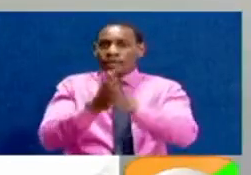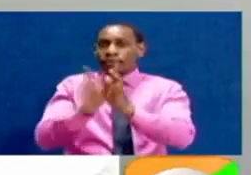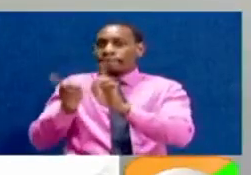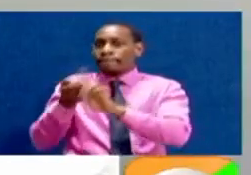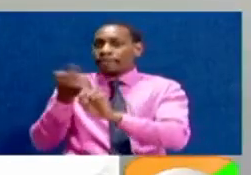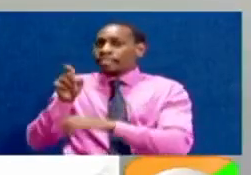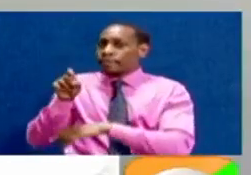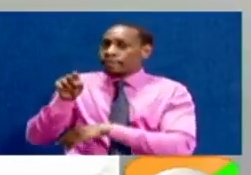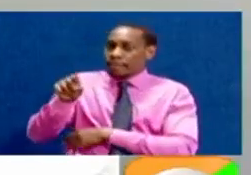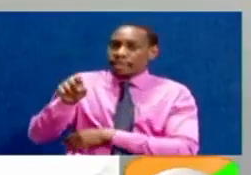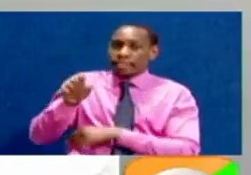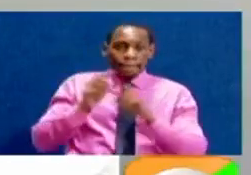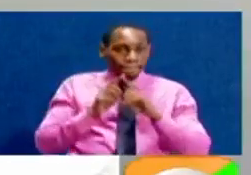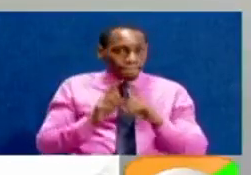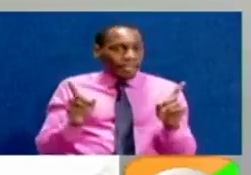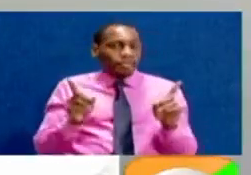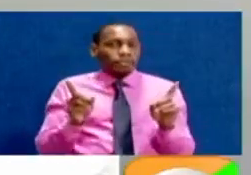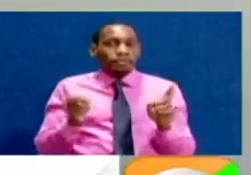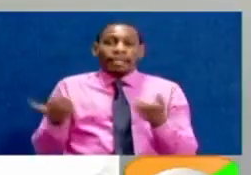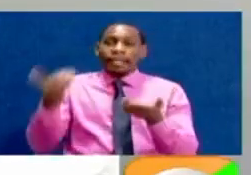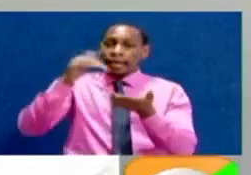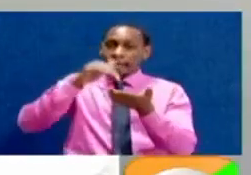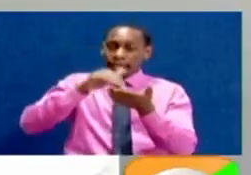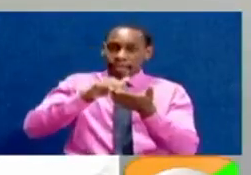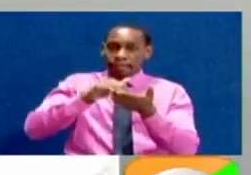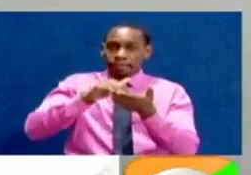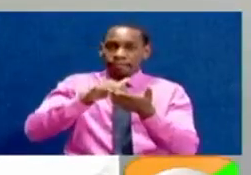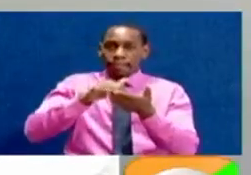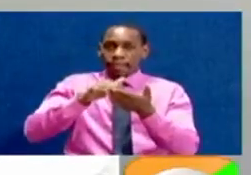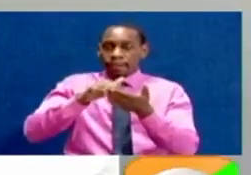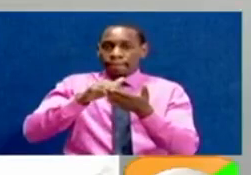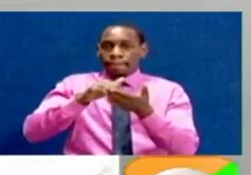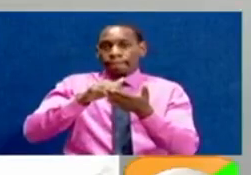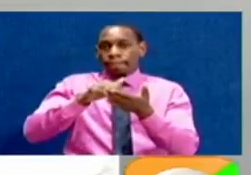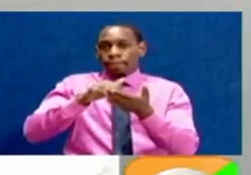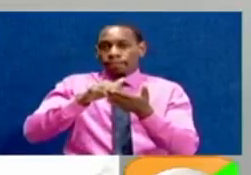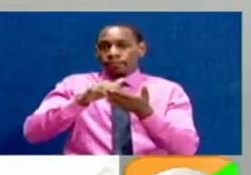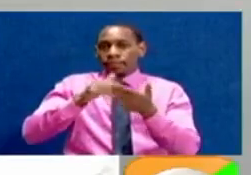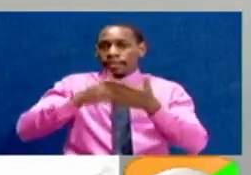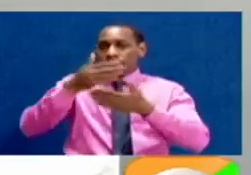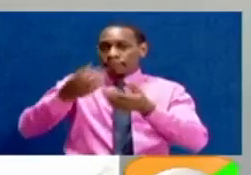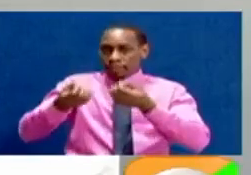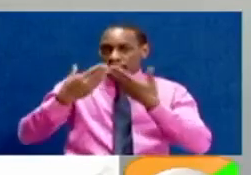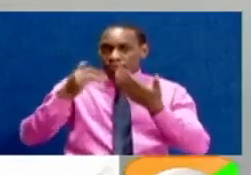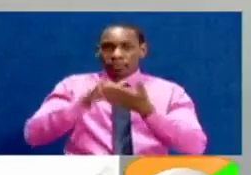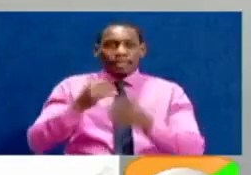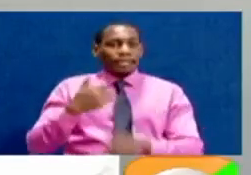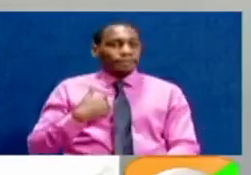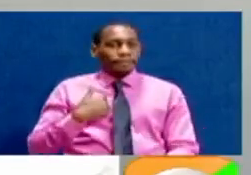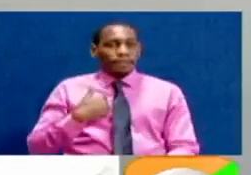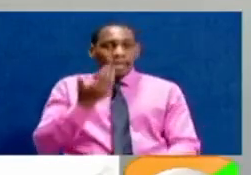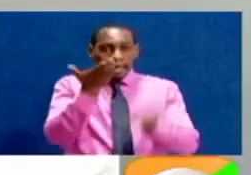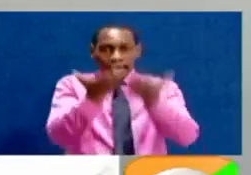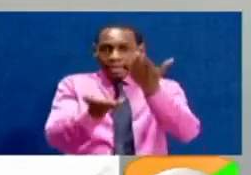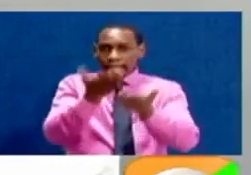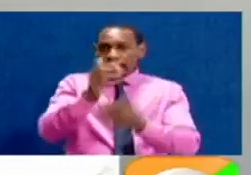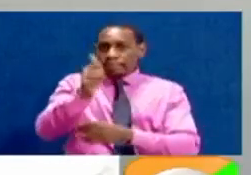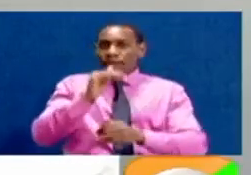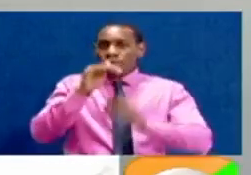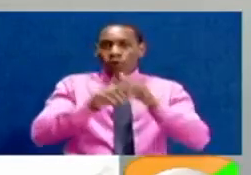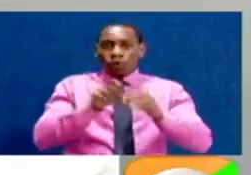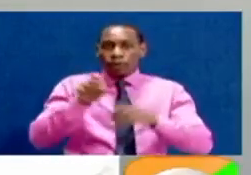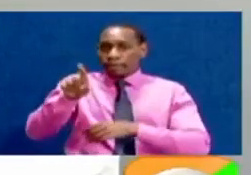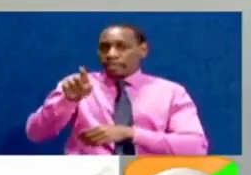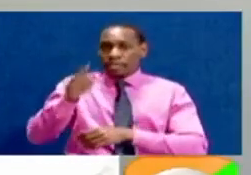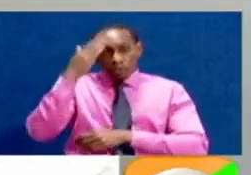original one. But again, in the backdrop of the information available, they are not analyzing all the viruses.